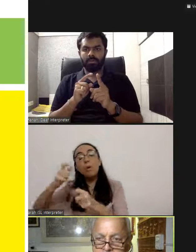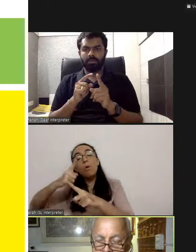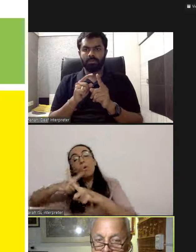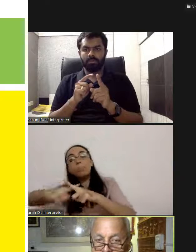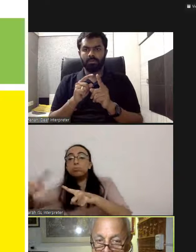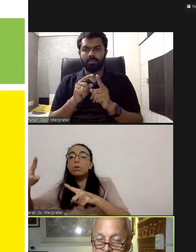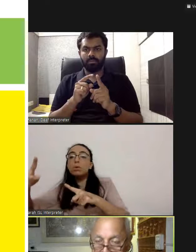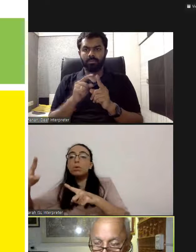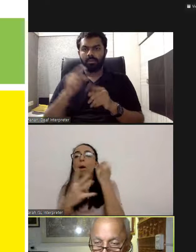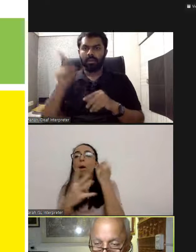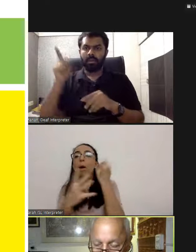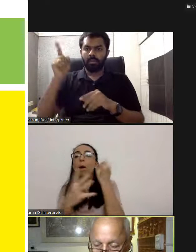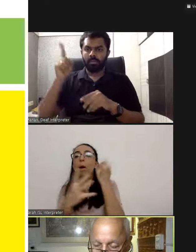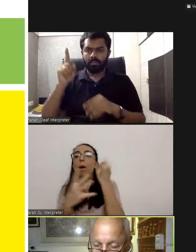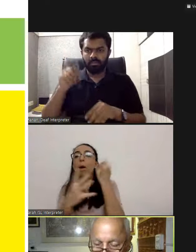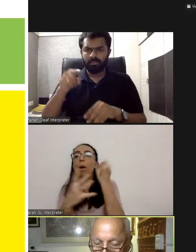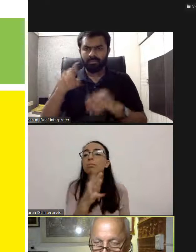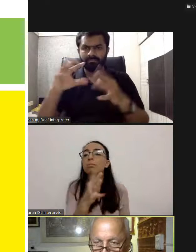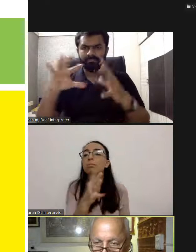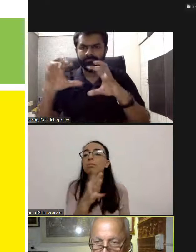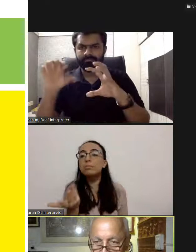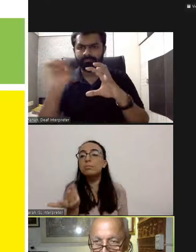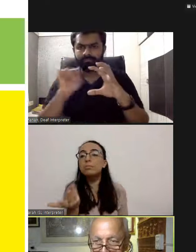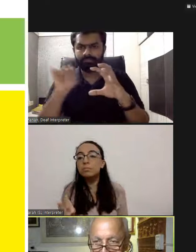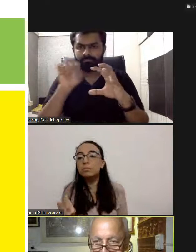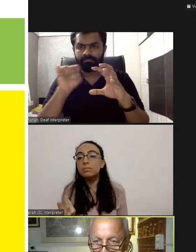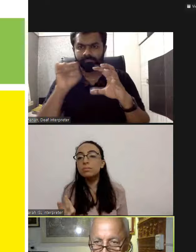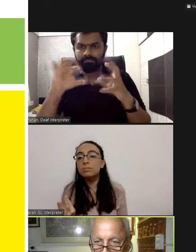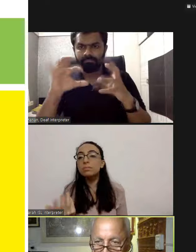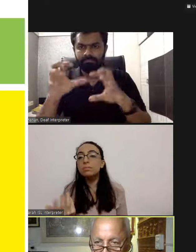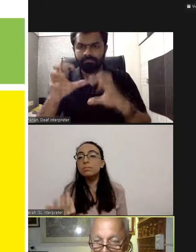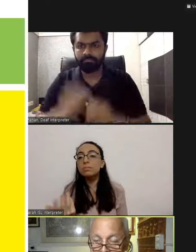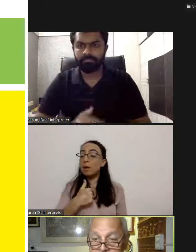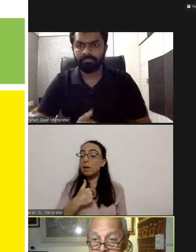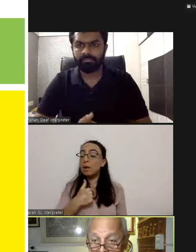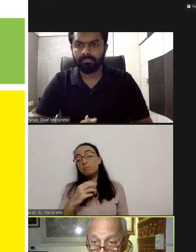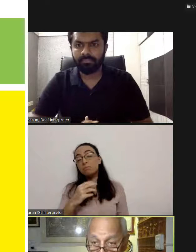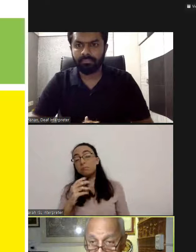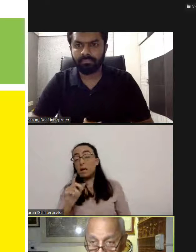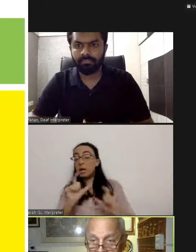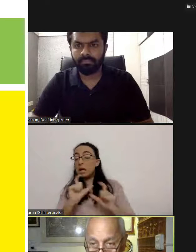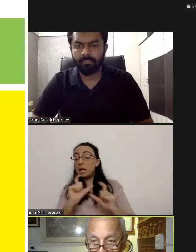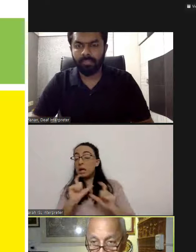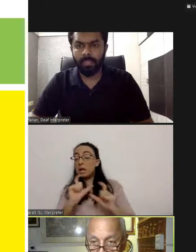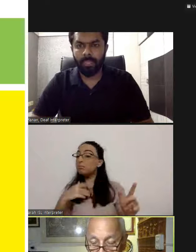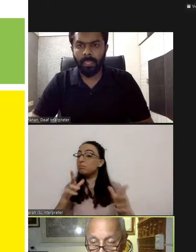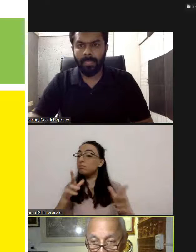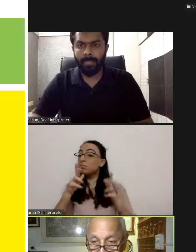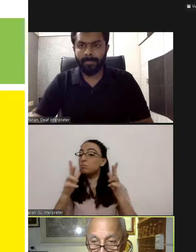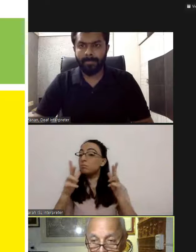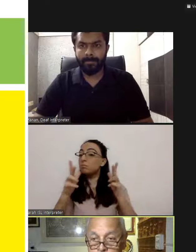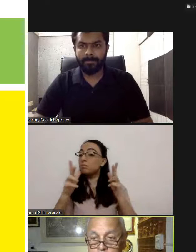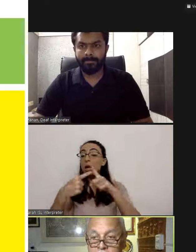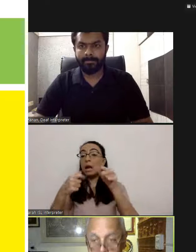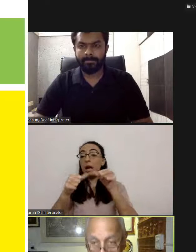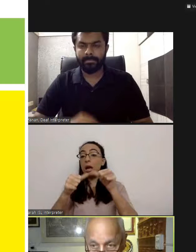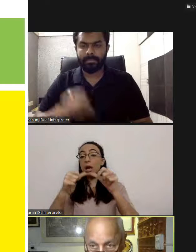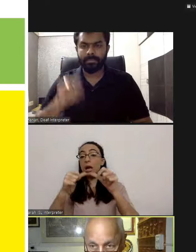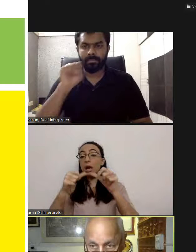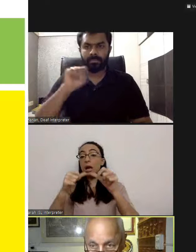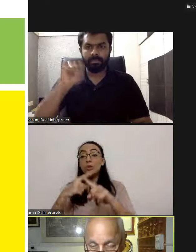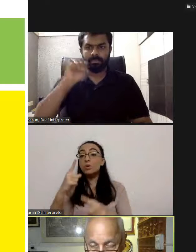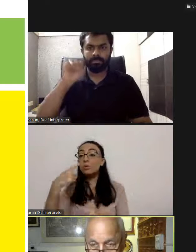including, I will be lynched, but I say higher taxation for people who can